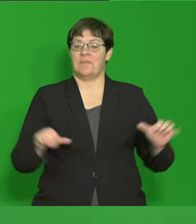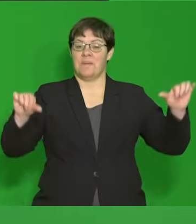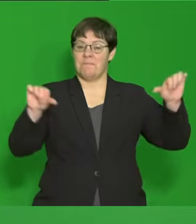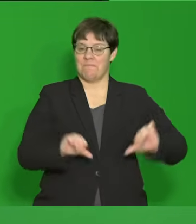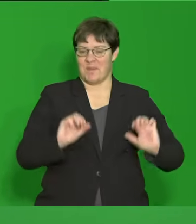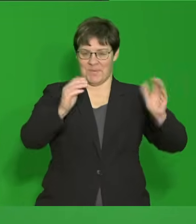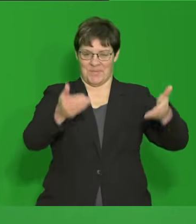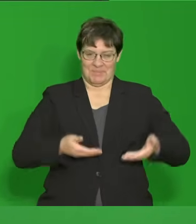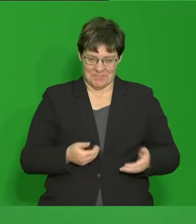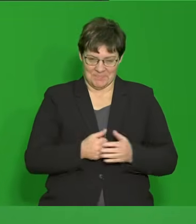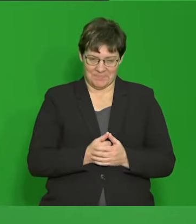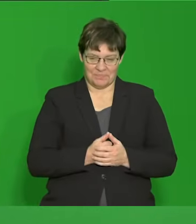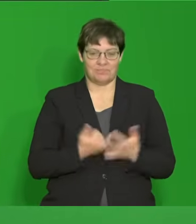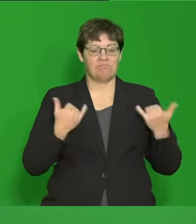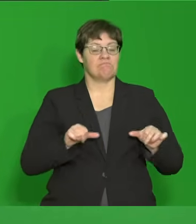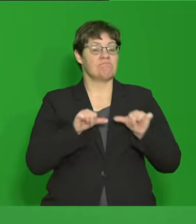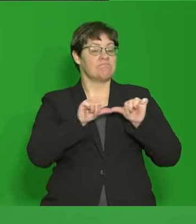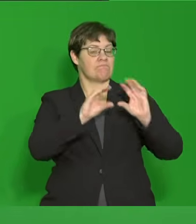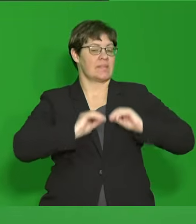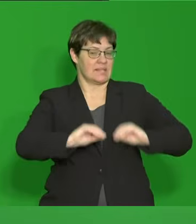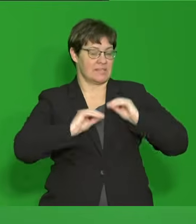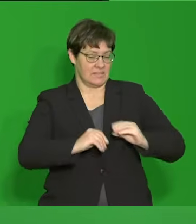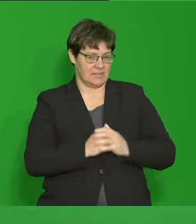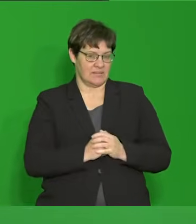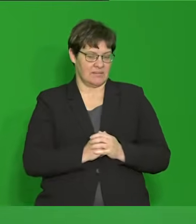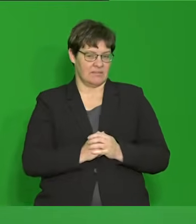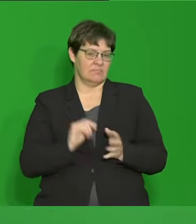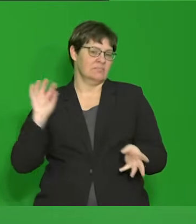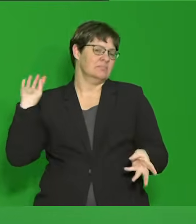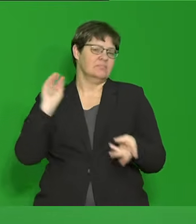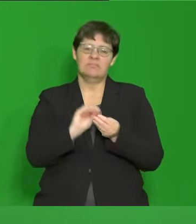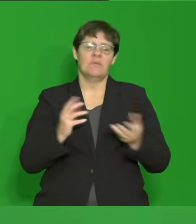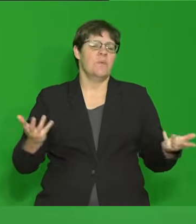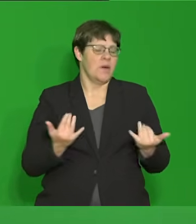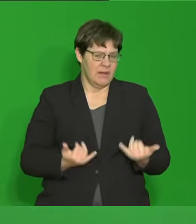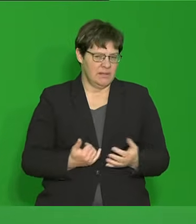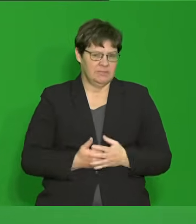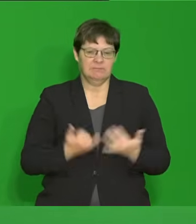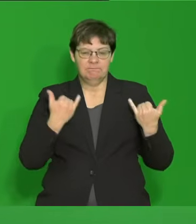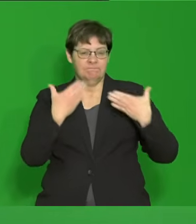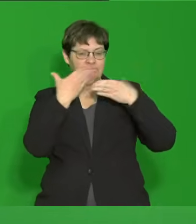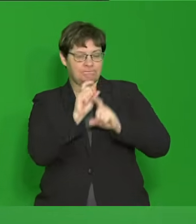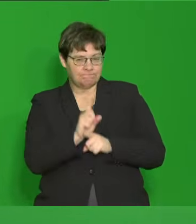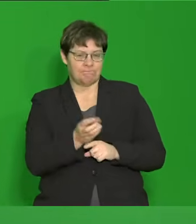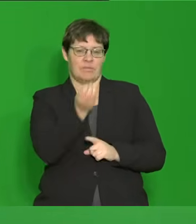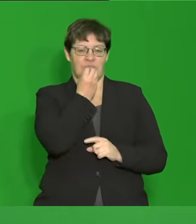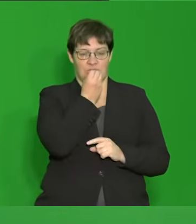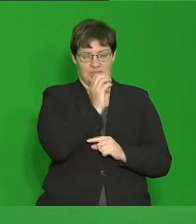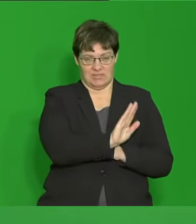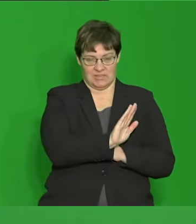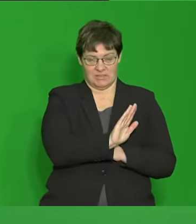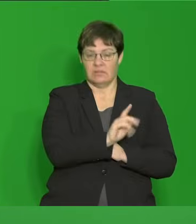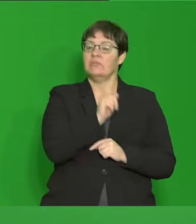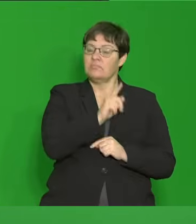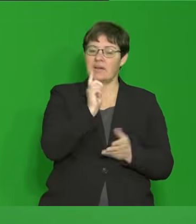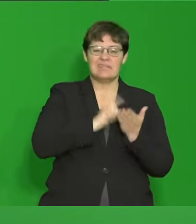Welcome back, Life Science learners. Let's continue with our lesson. A recap of where we are. Today we're focusing on nutrition, and we've